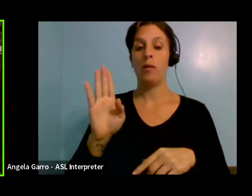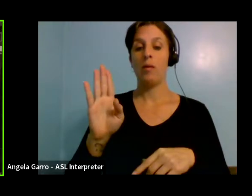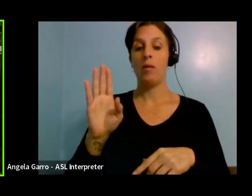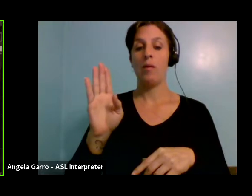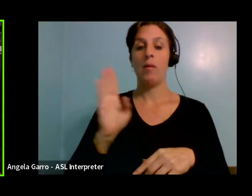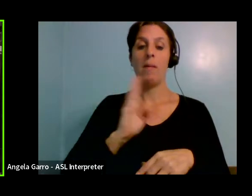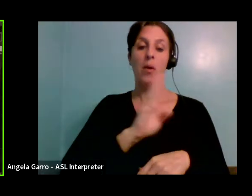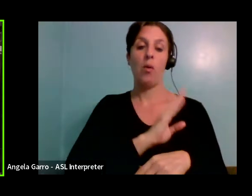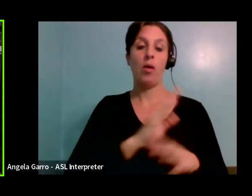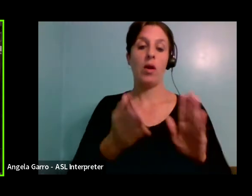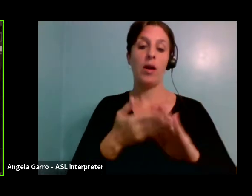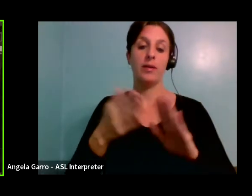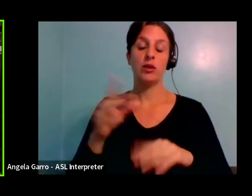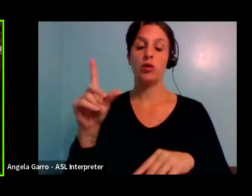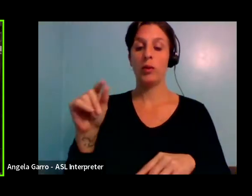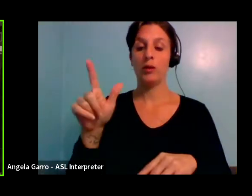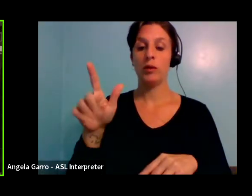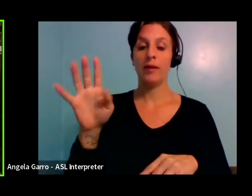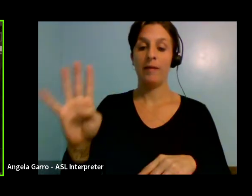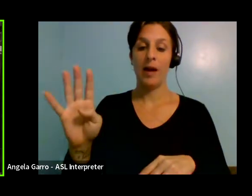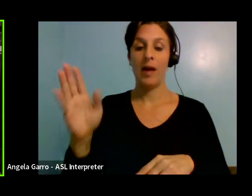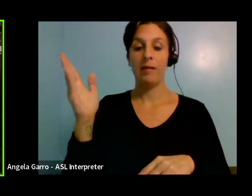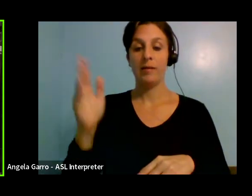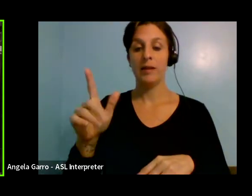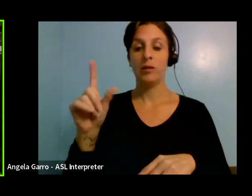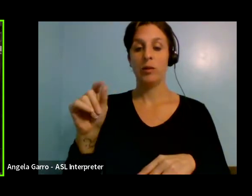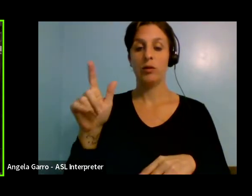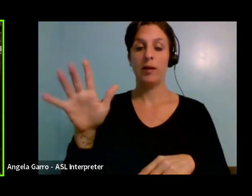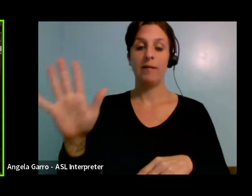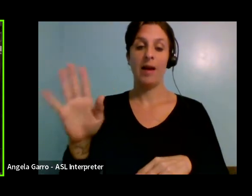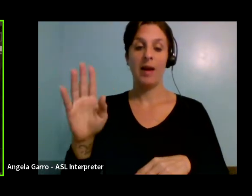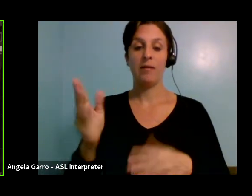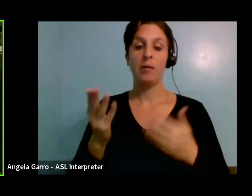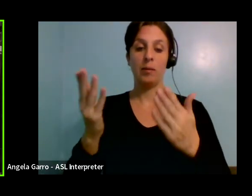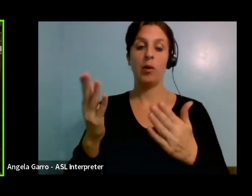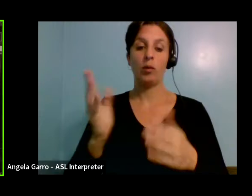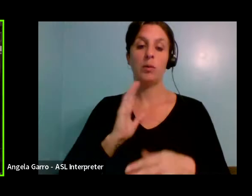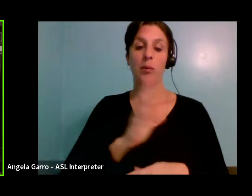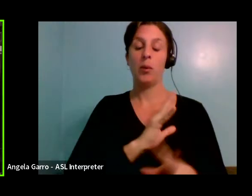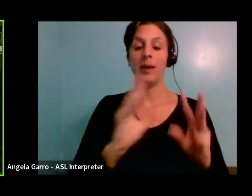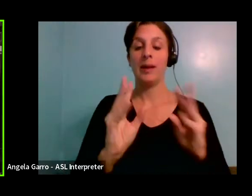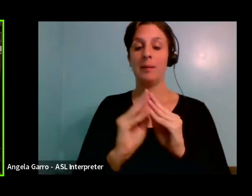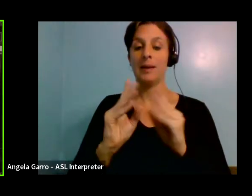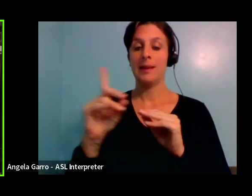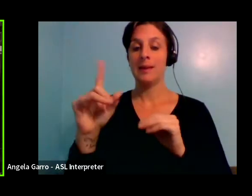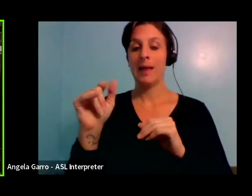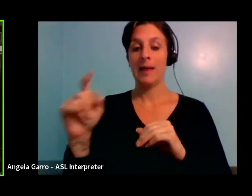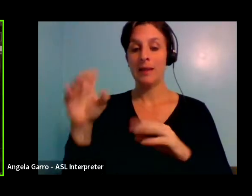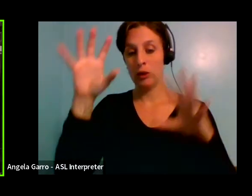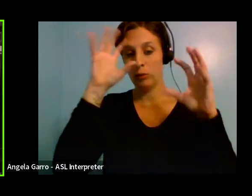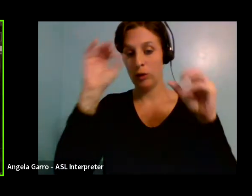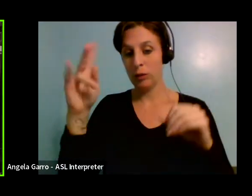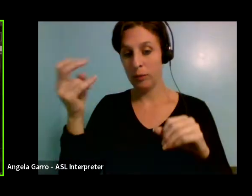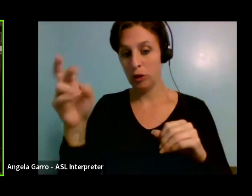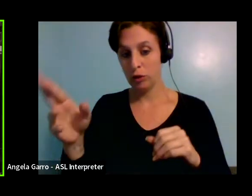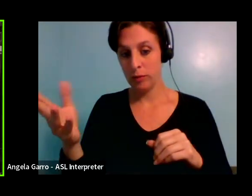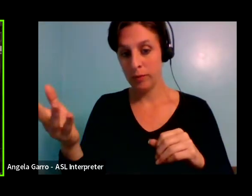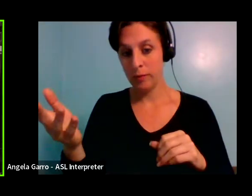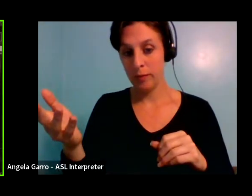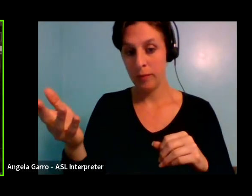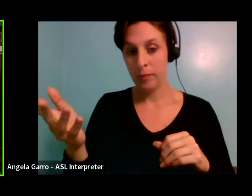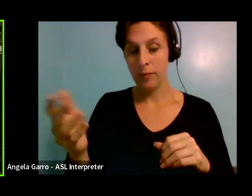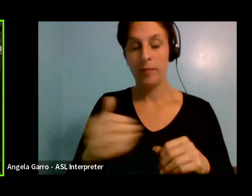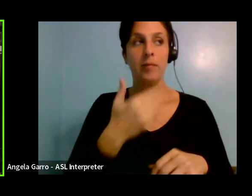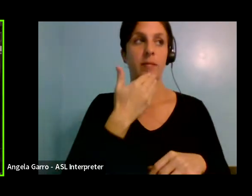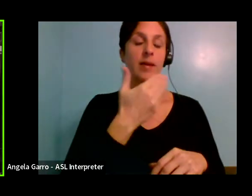I don't have the list. 2024, 2025 proposed board meeting dates. Superintendent Booker. Yeah,